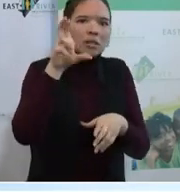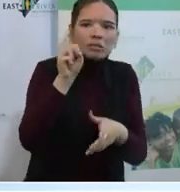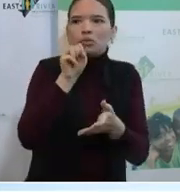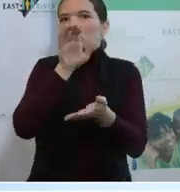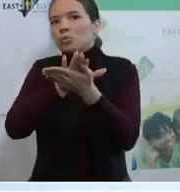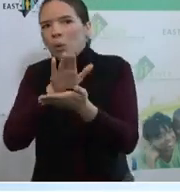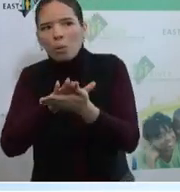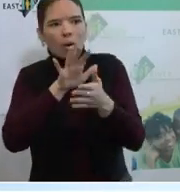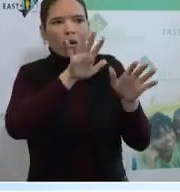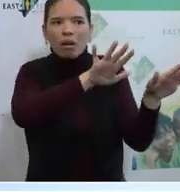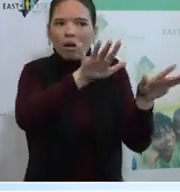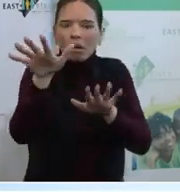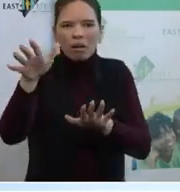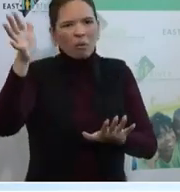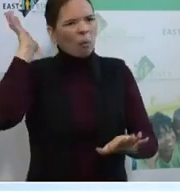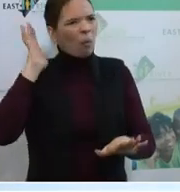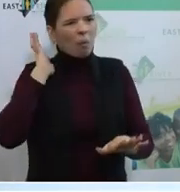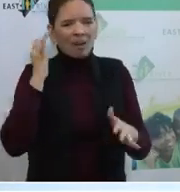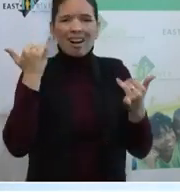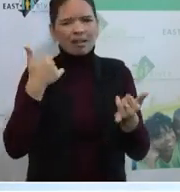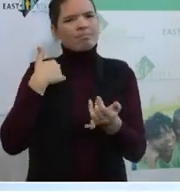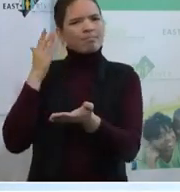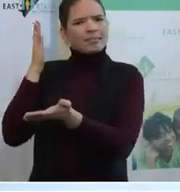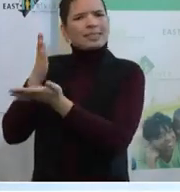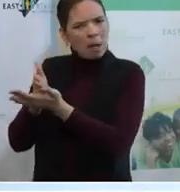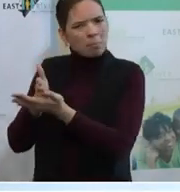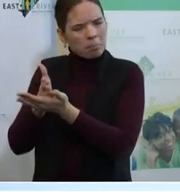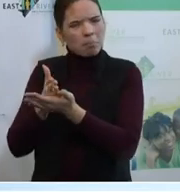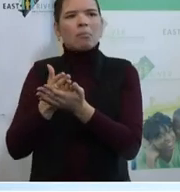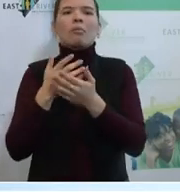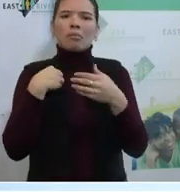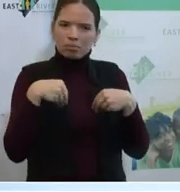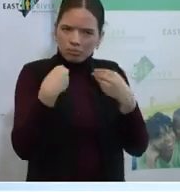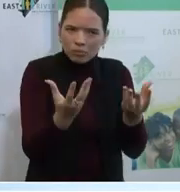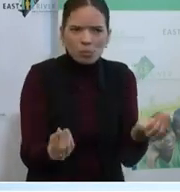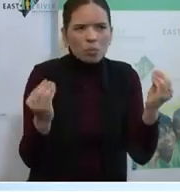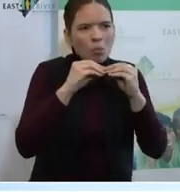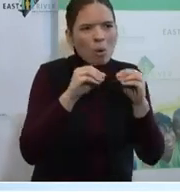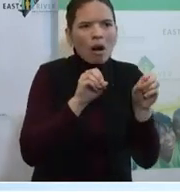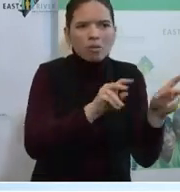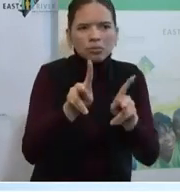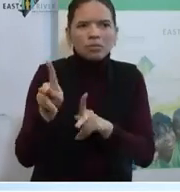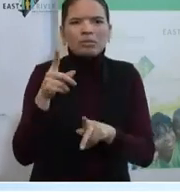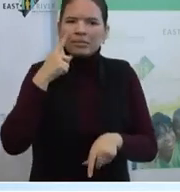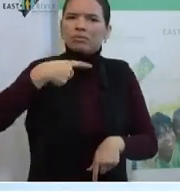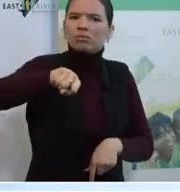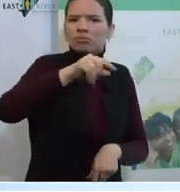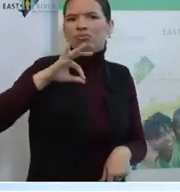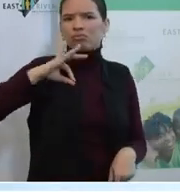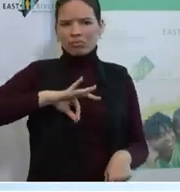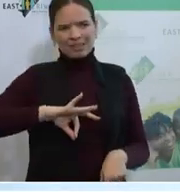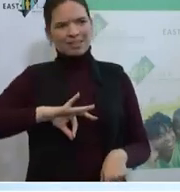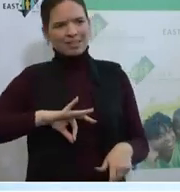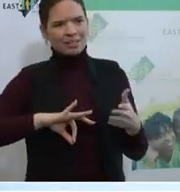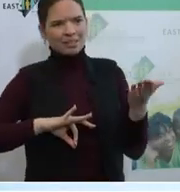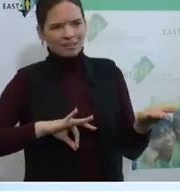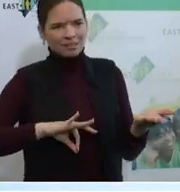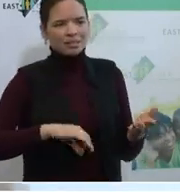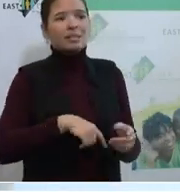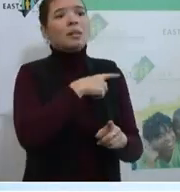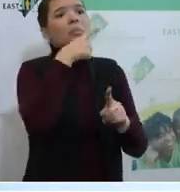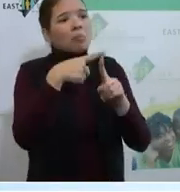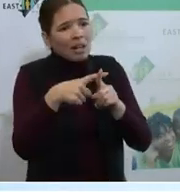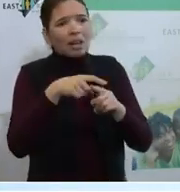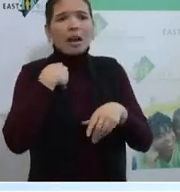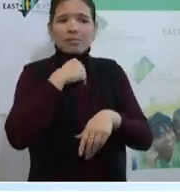couple of years ago to keep, I forget what we called it, but it's $1,000 that you get when you file your